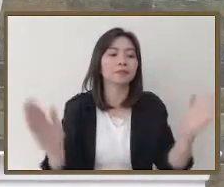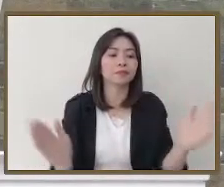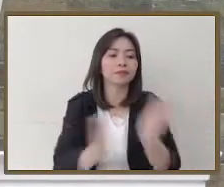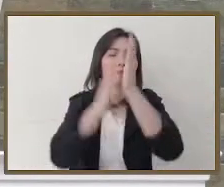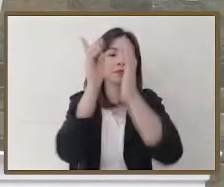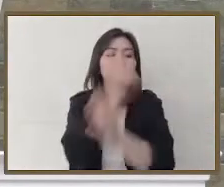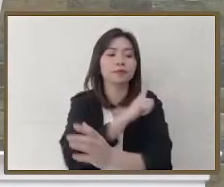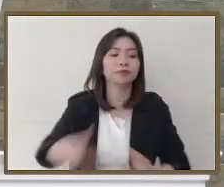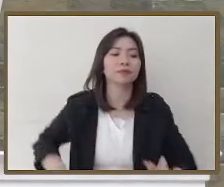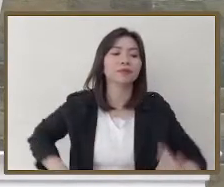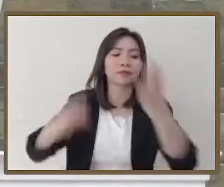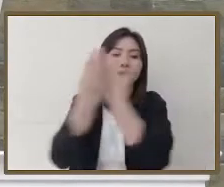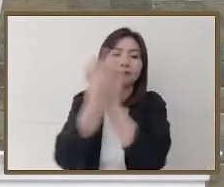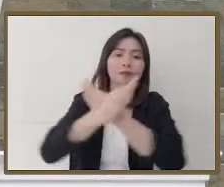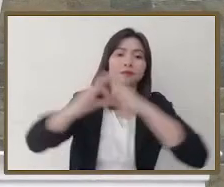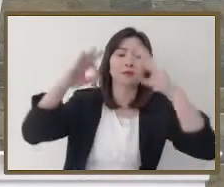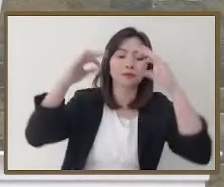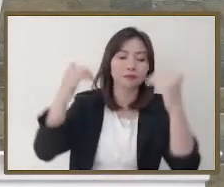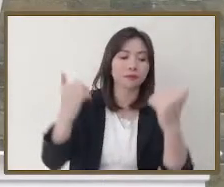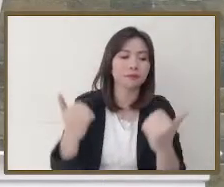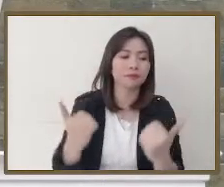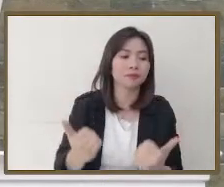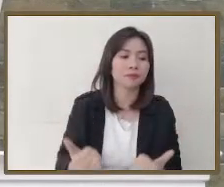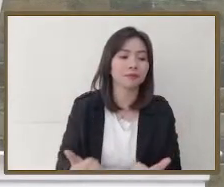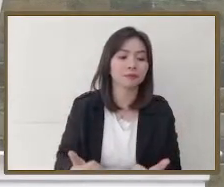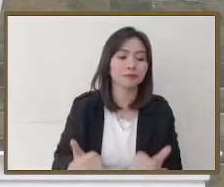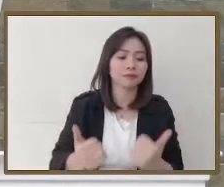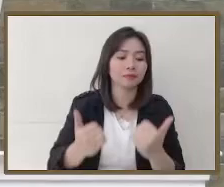the Lord, free at